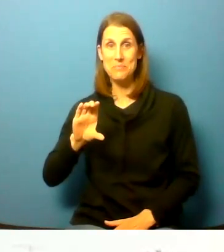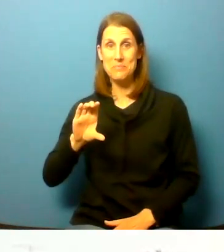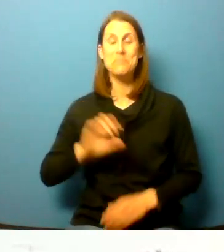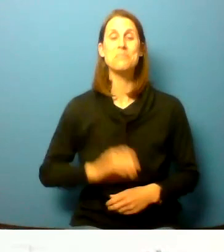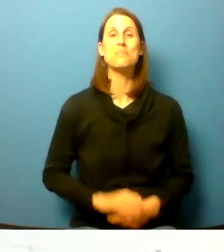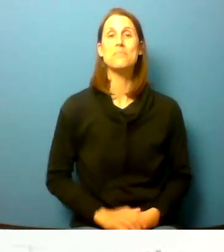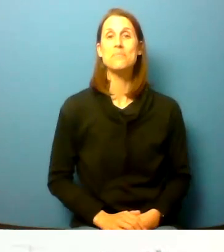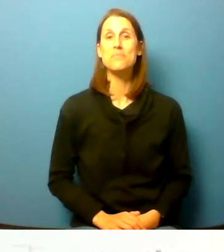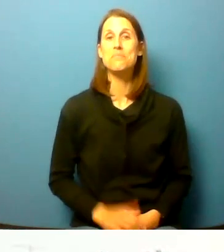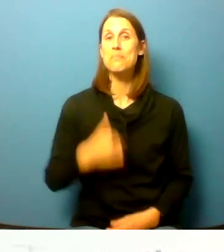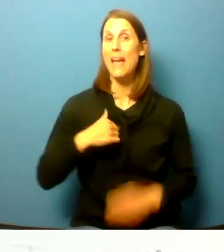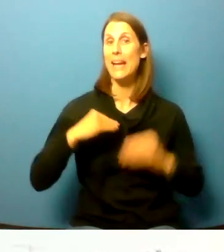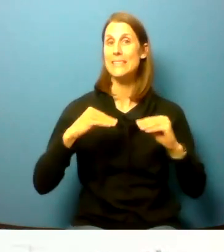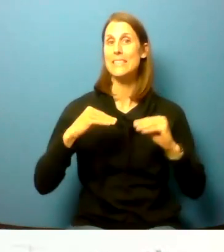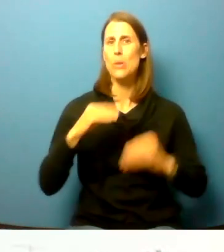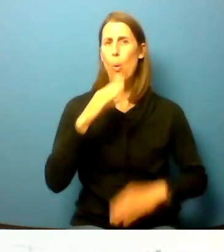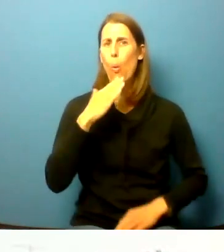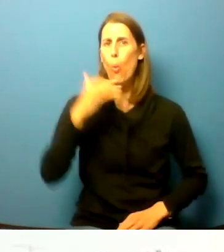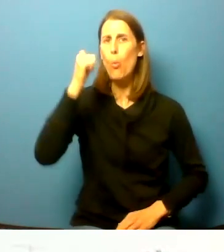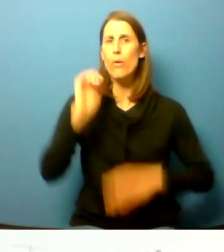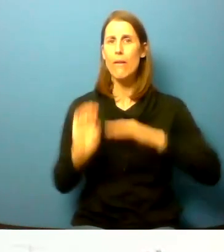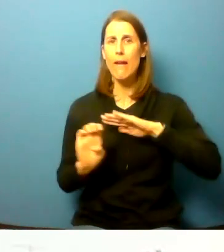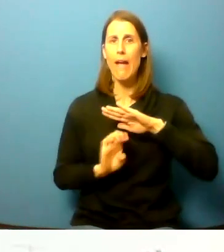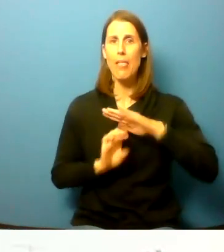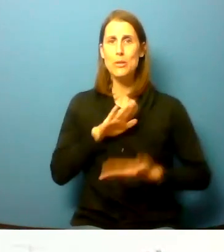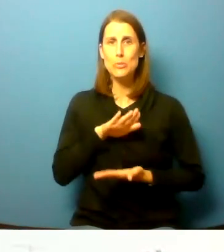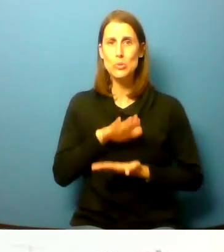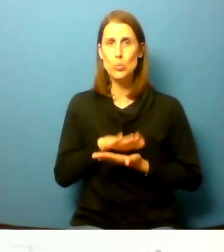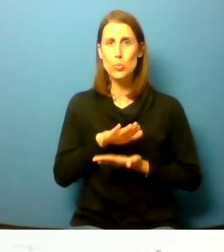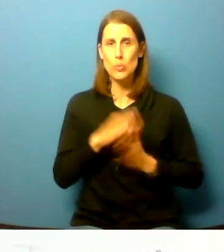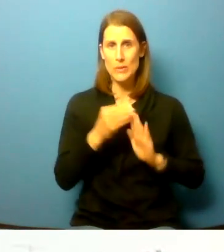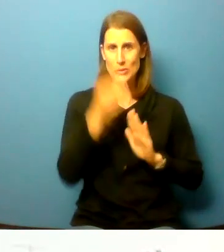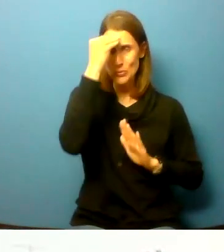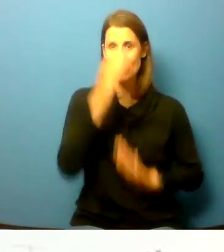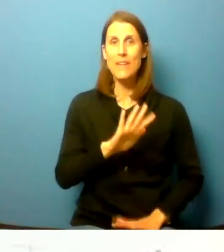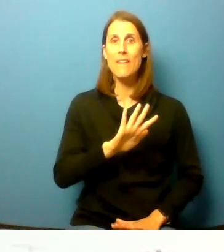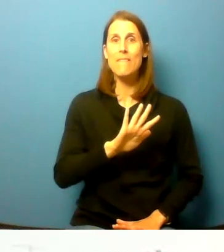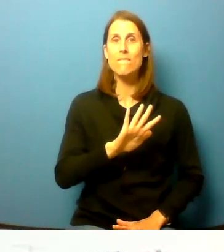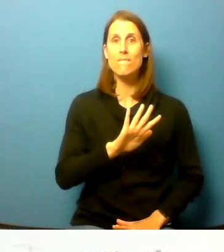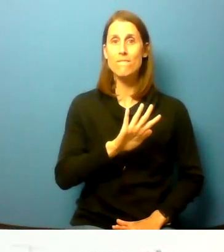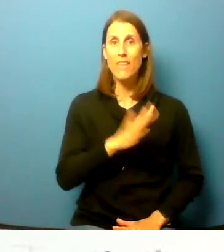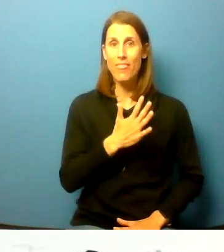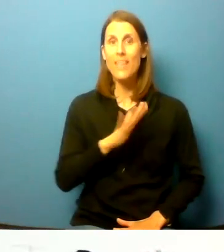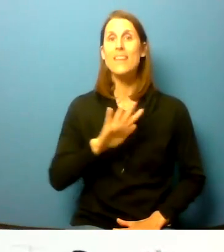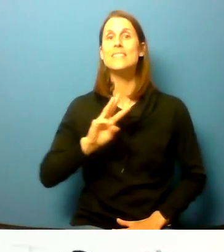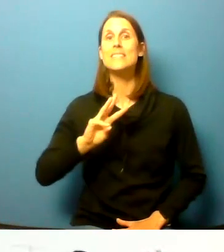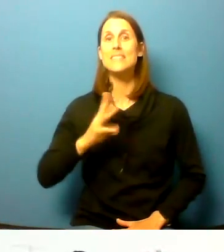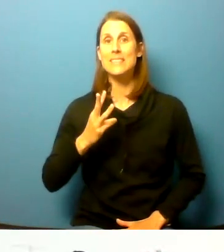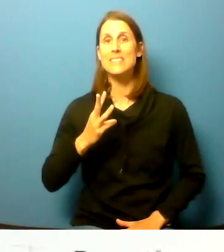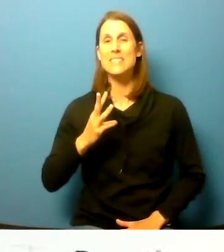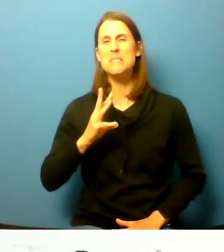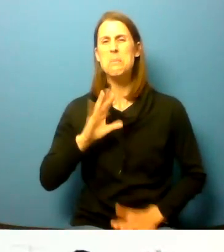and I teach upper elementary students, so 5th through 6th grade, sometimes middle school, 7th grade.